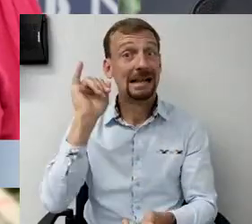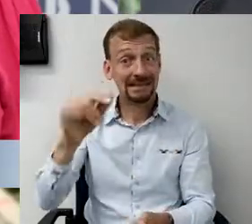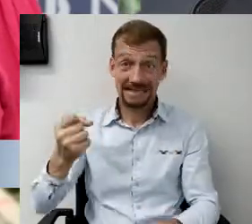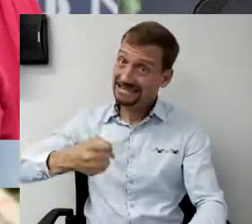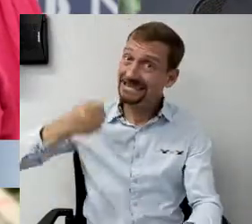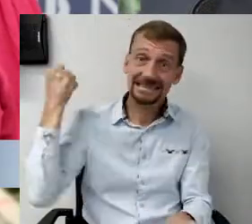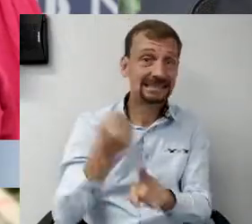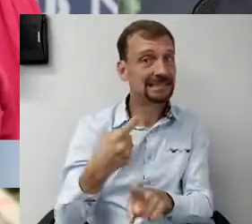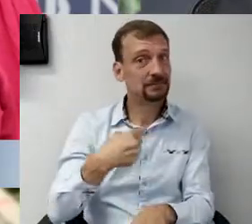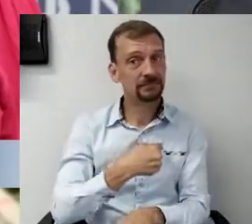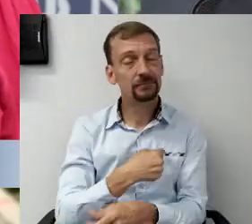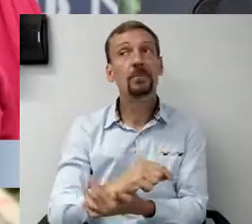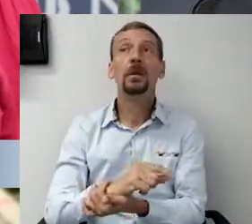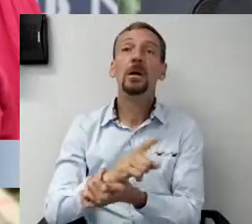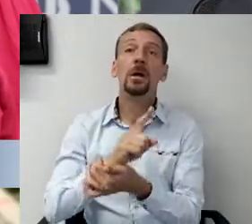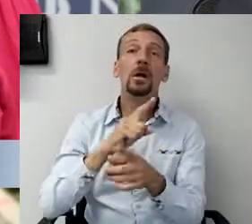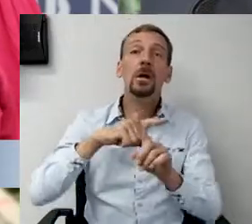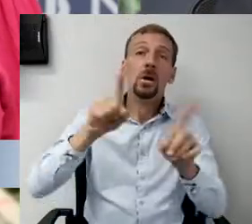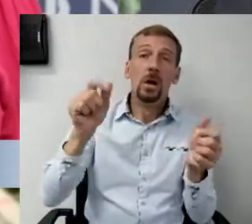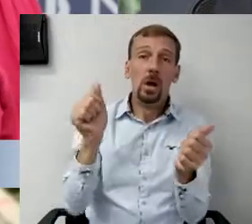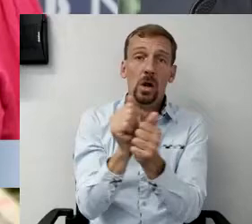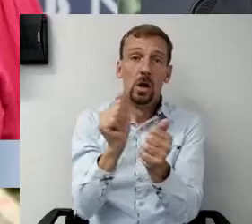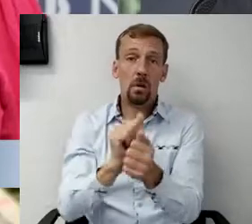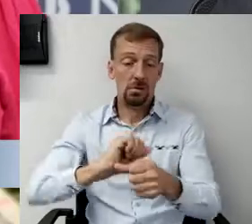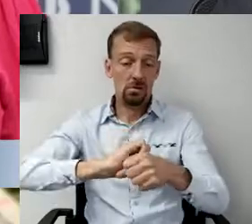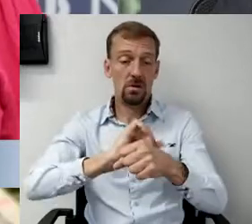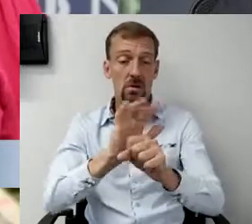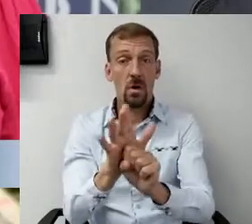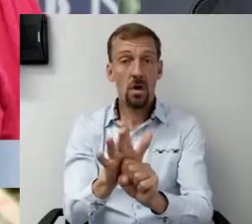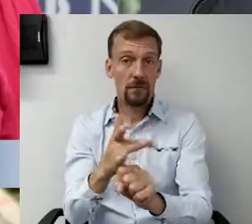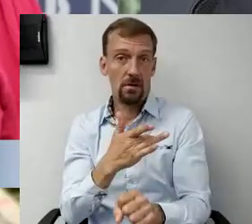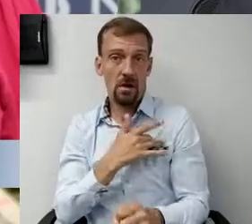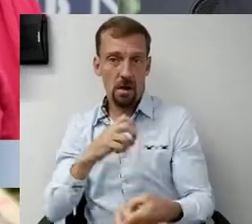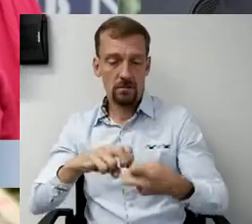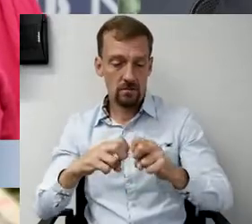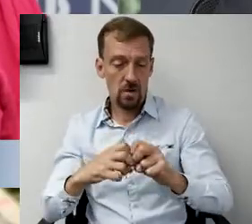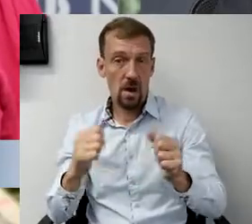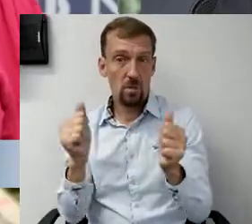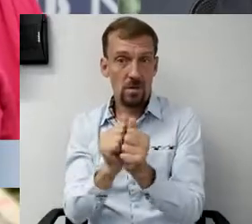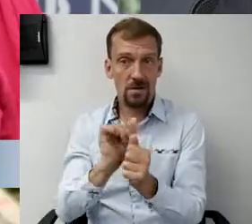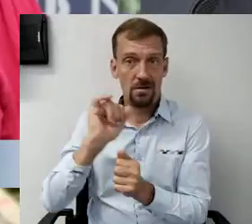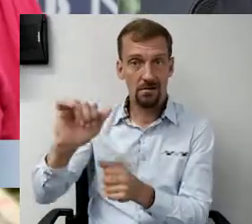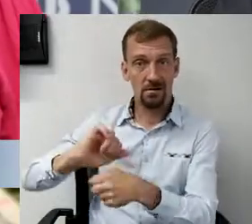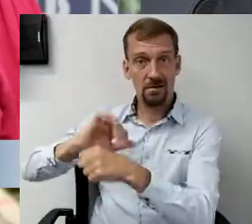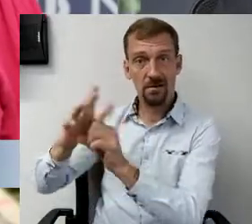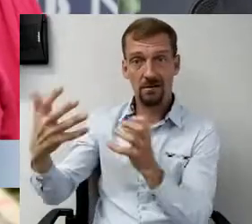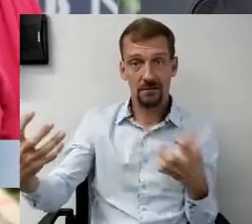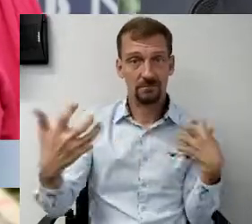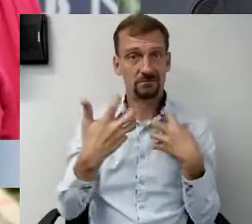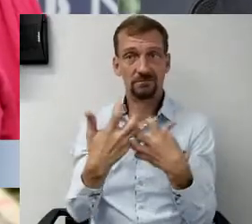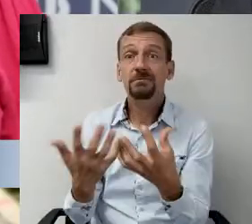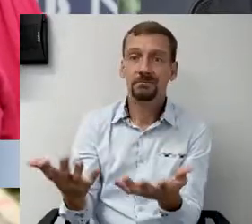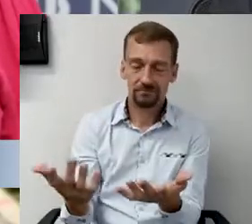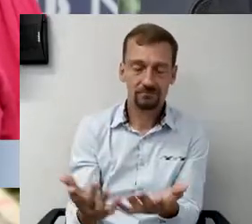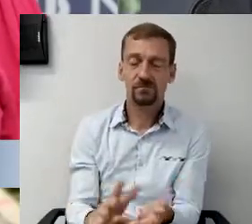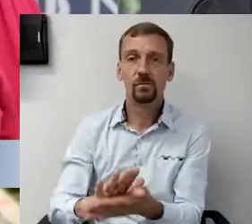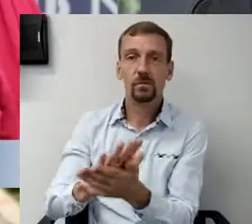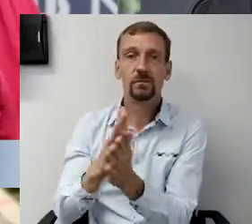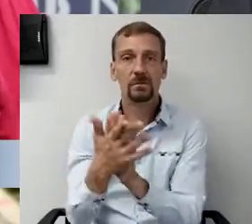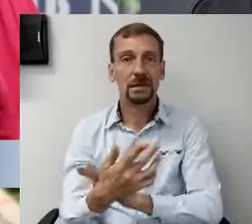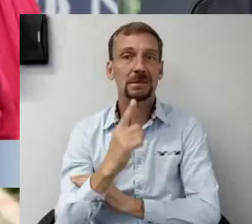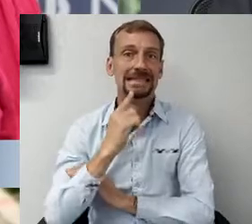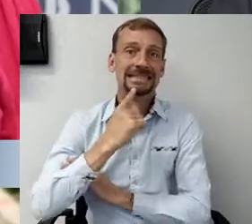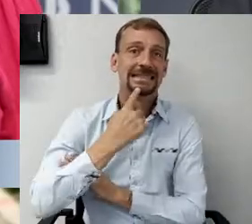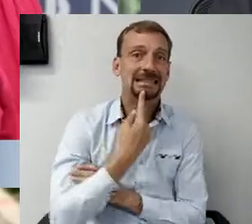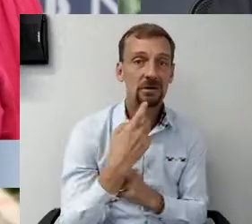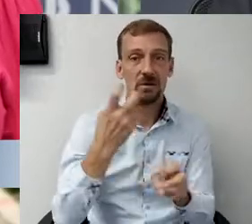and having heart problems. So again, patients with congestive heart failure are having